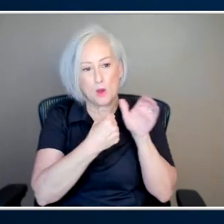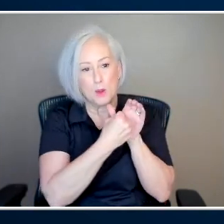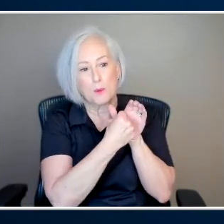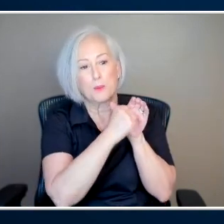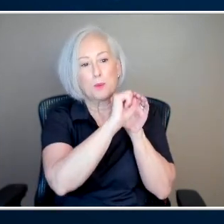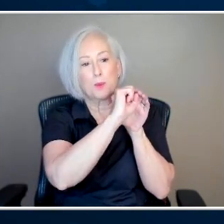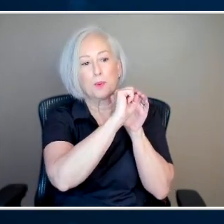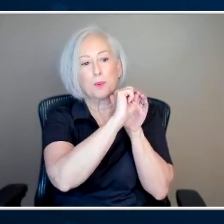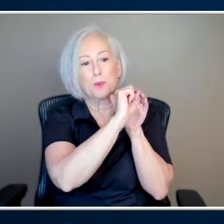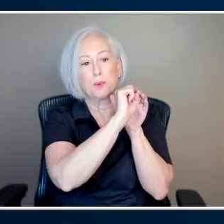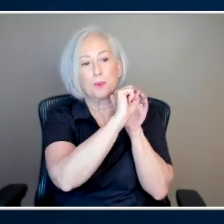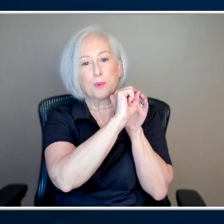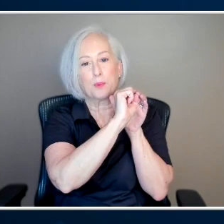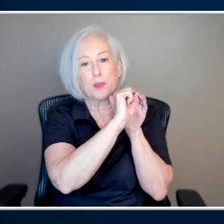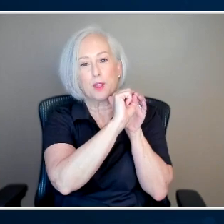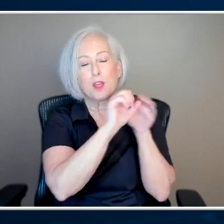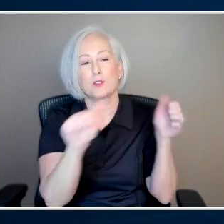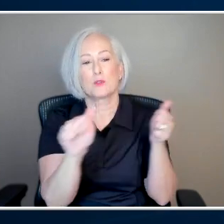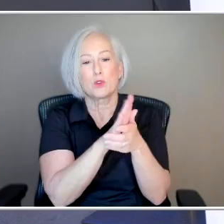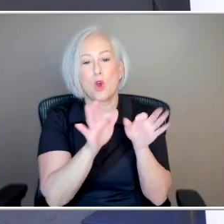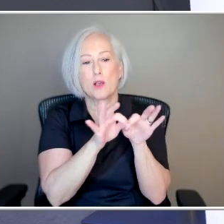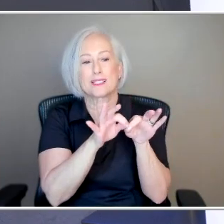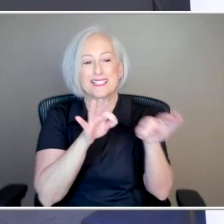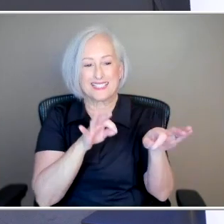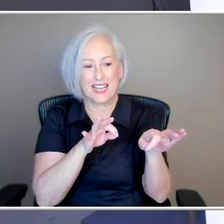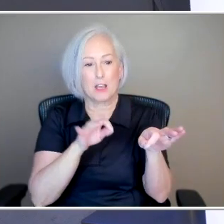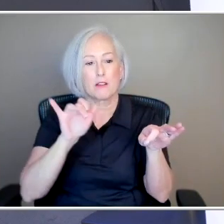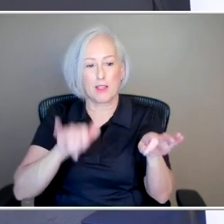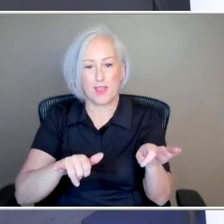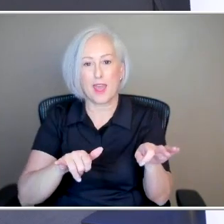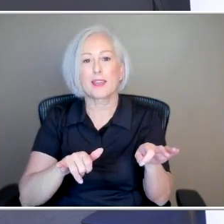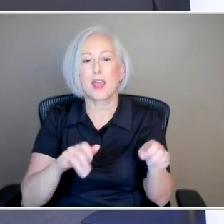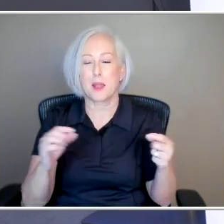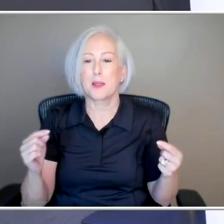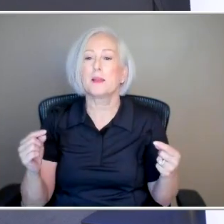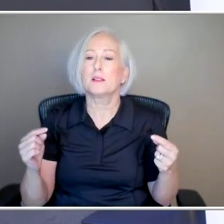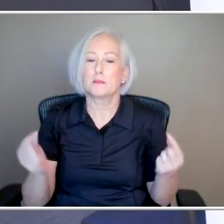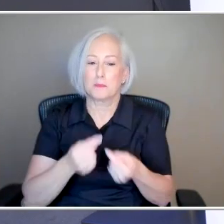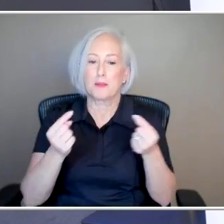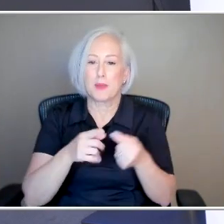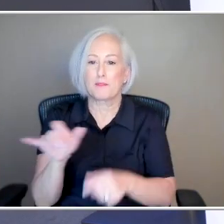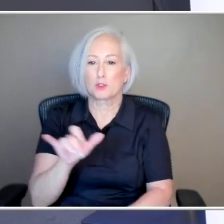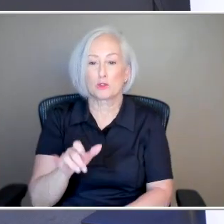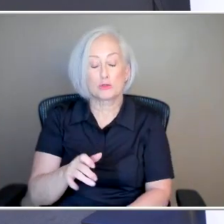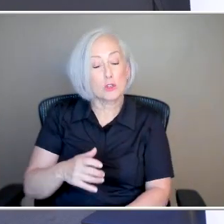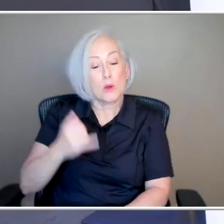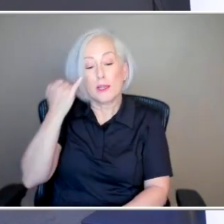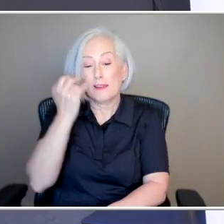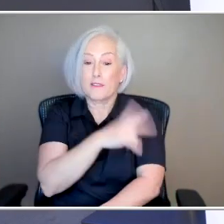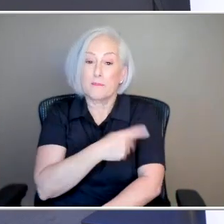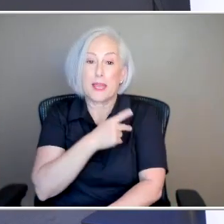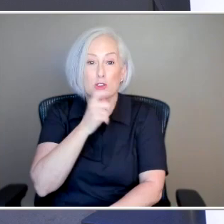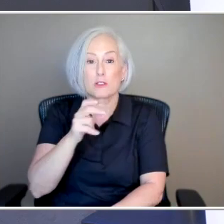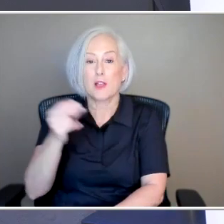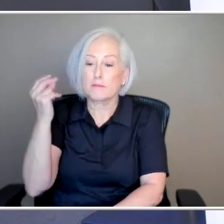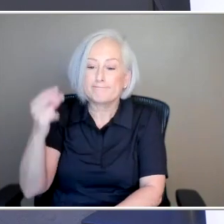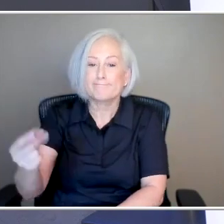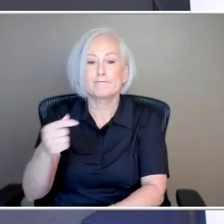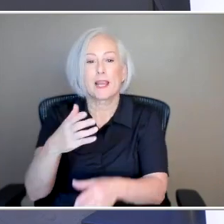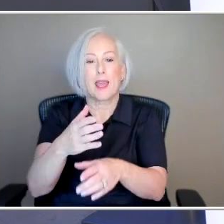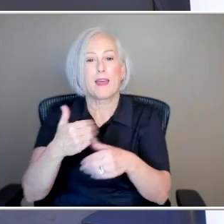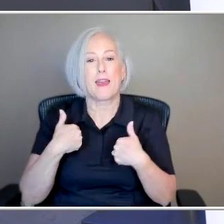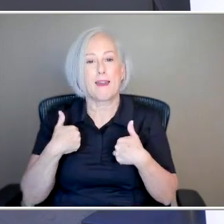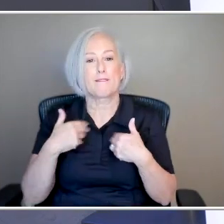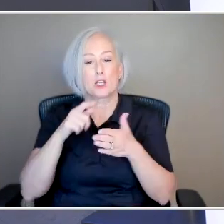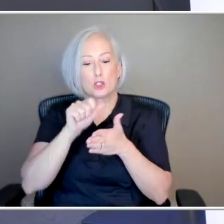it can cause a tear, which is also painful. So patients don't usually just jump straight to surgery. What other treatments might come first? Yeah, so especially if they